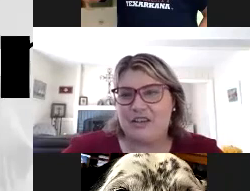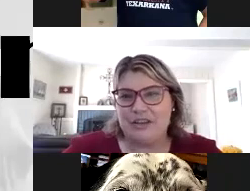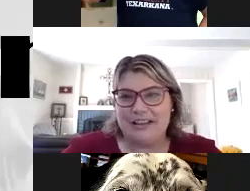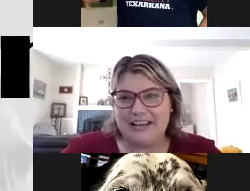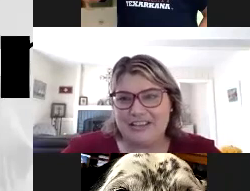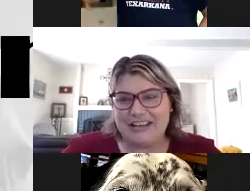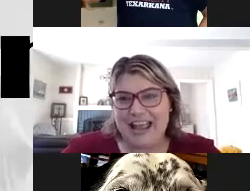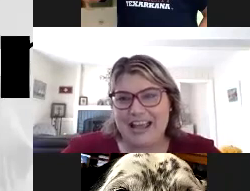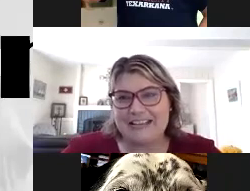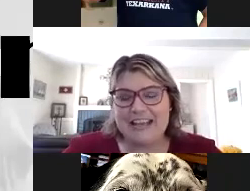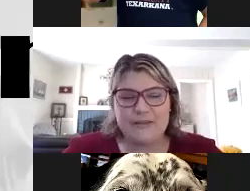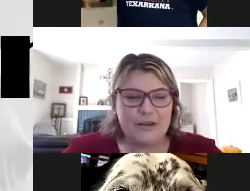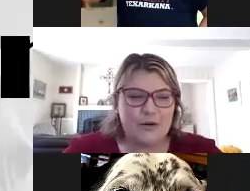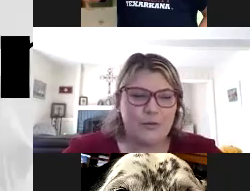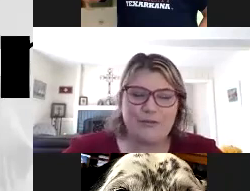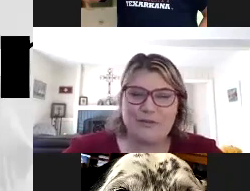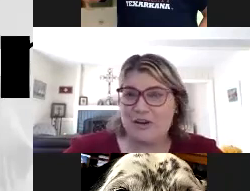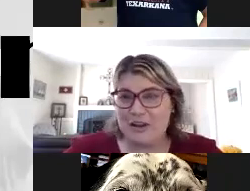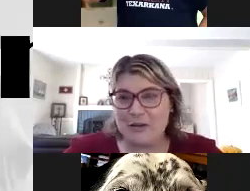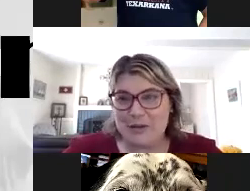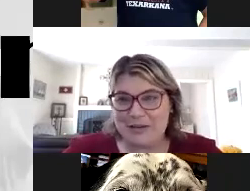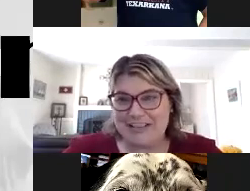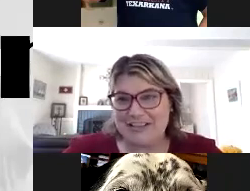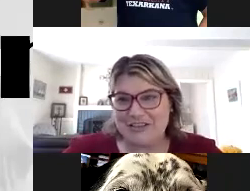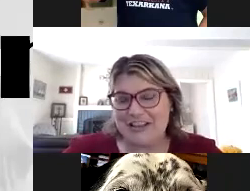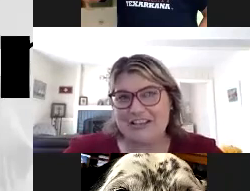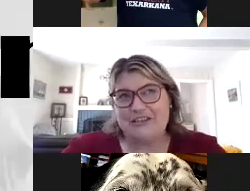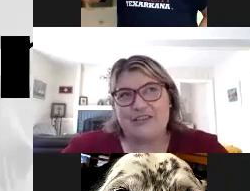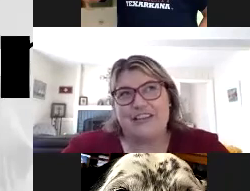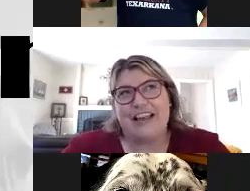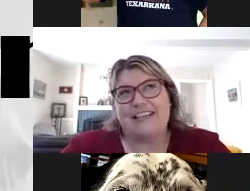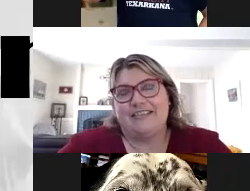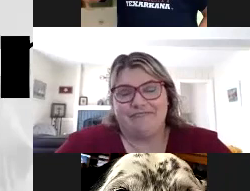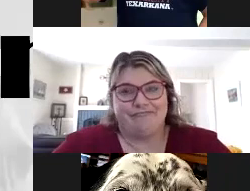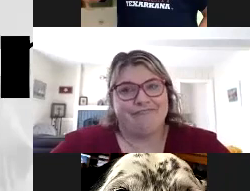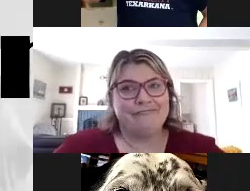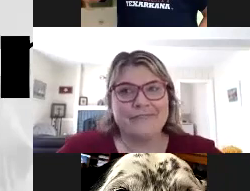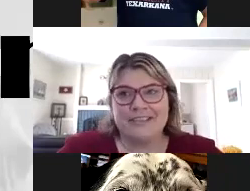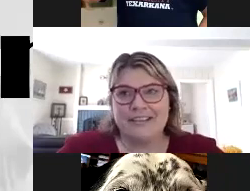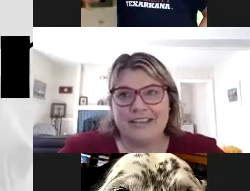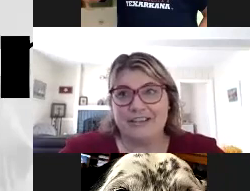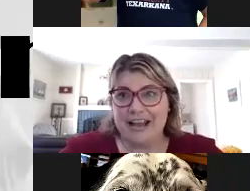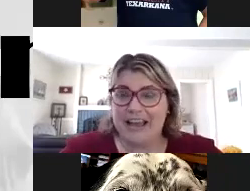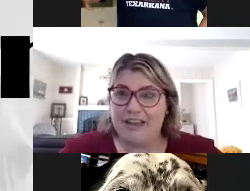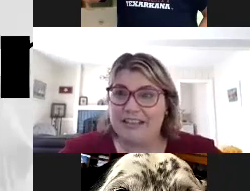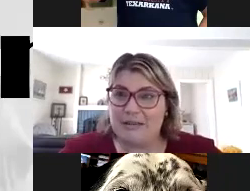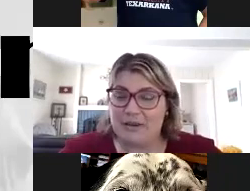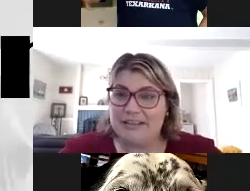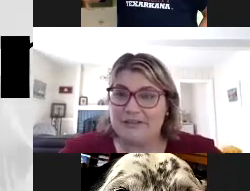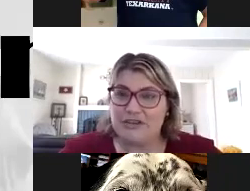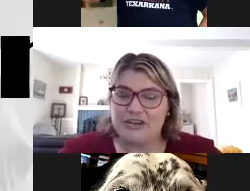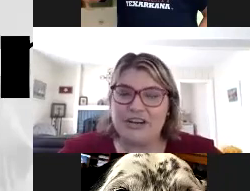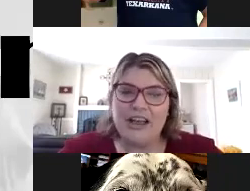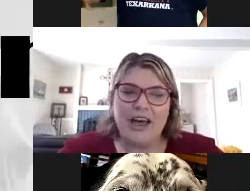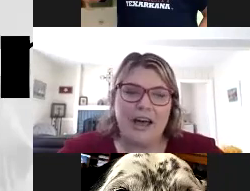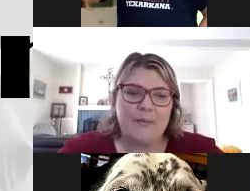the general election. And even though we've been talking about the presidential election for the last year and a half, 18 months